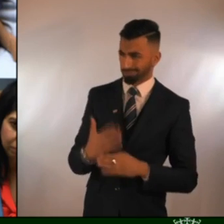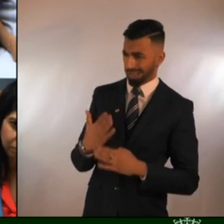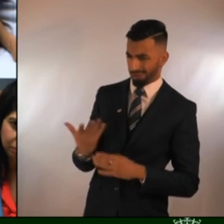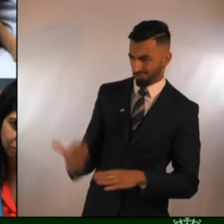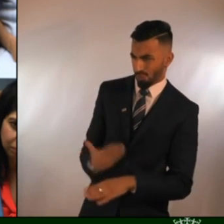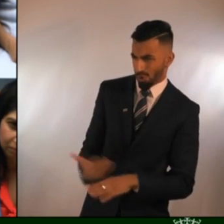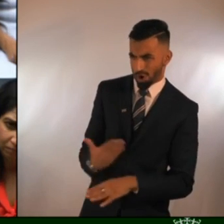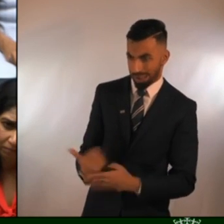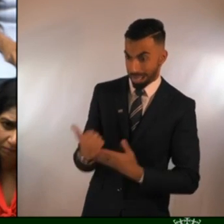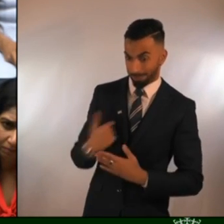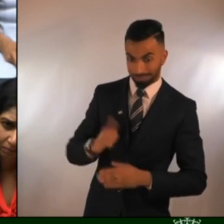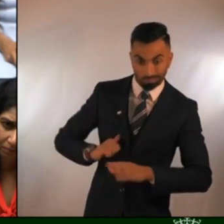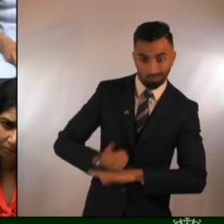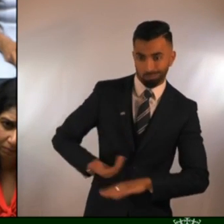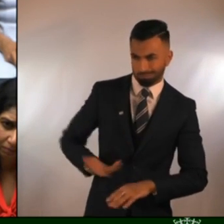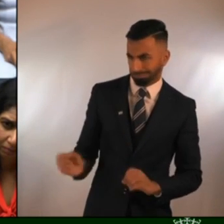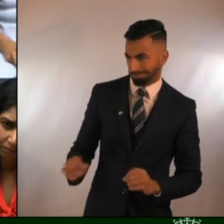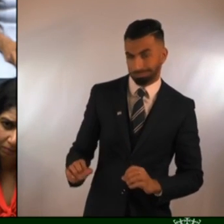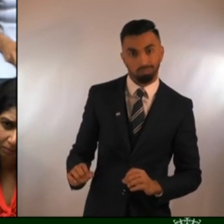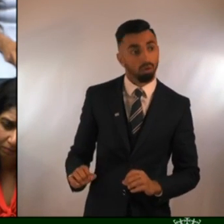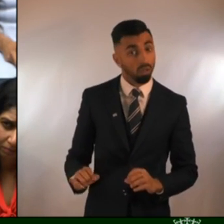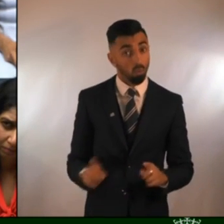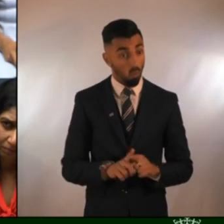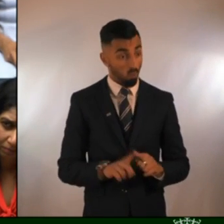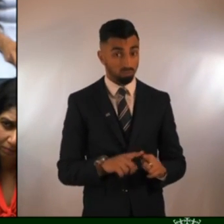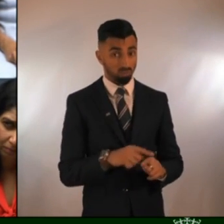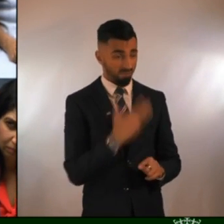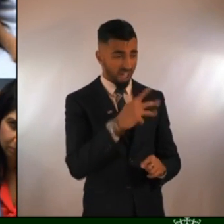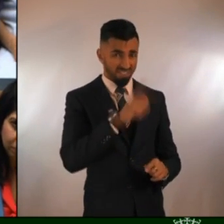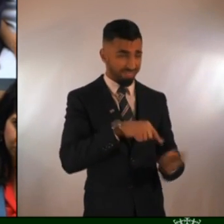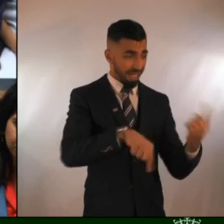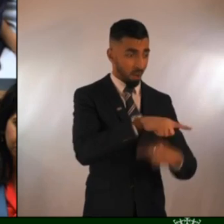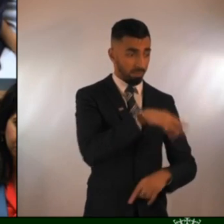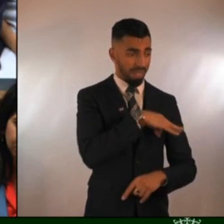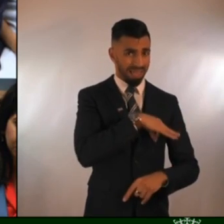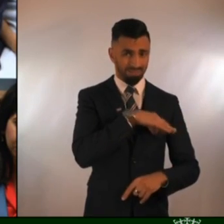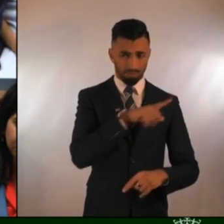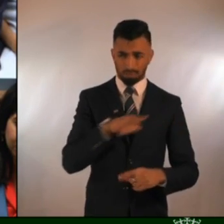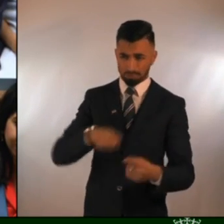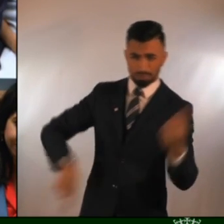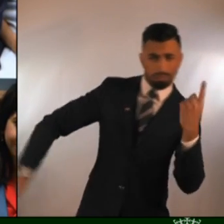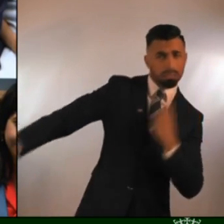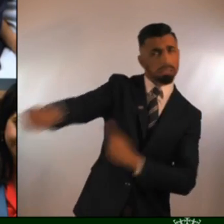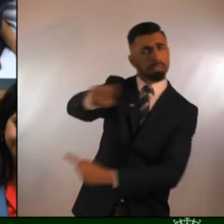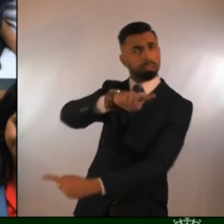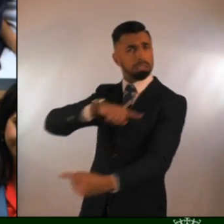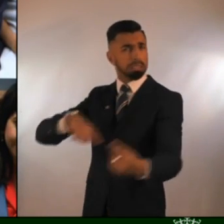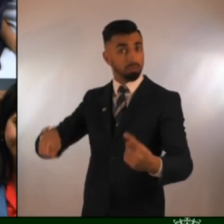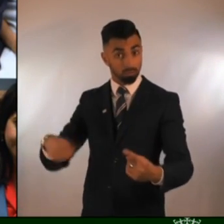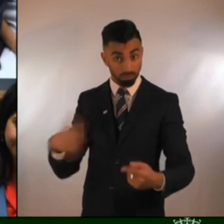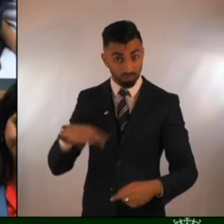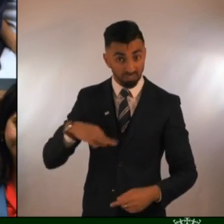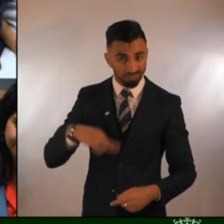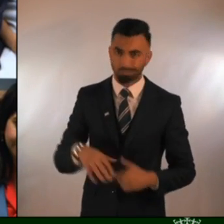unfair, with nearly 3/4 of the cost going to just 5,000 individuals. Just because it's called Entrepreneurs' Relief doesn't mean